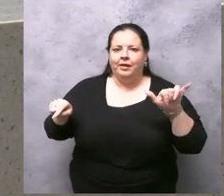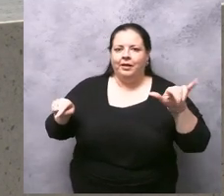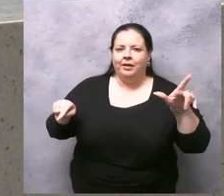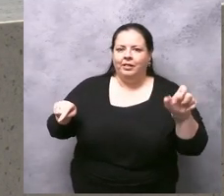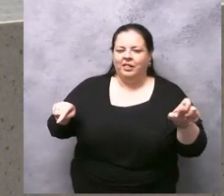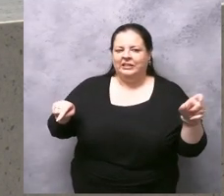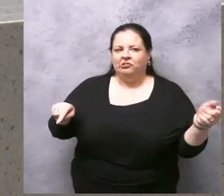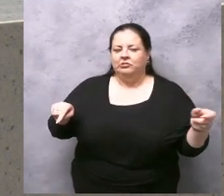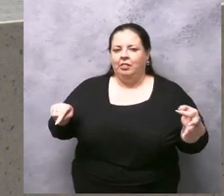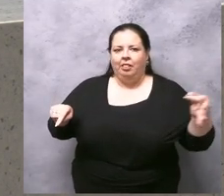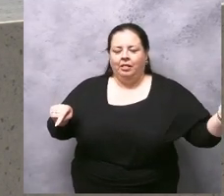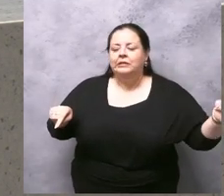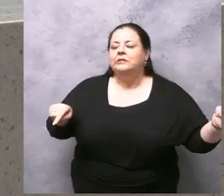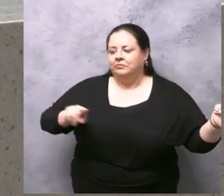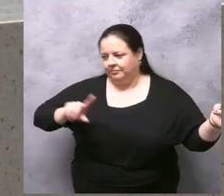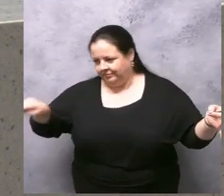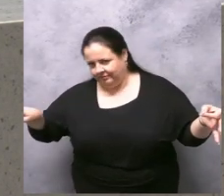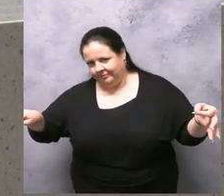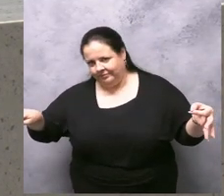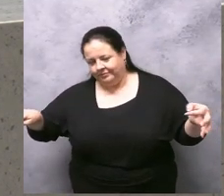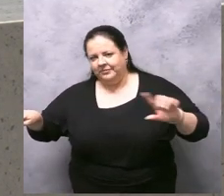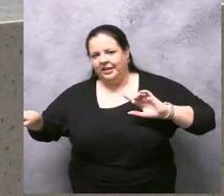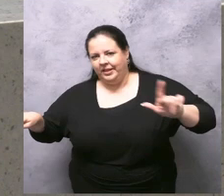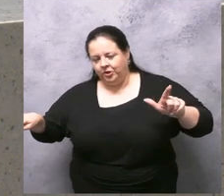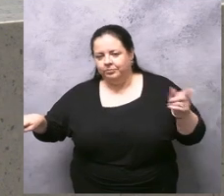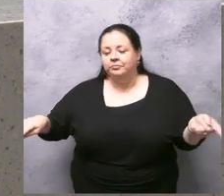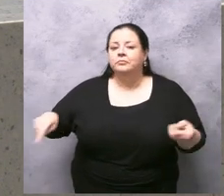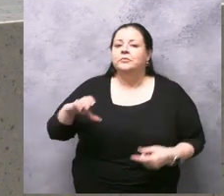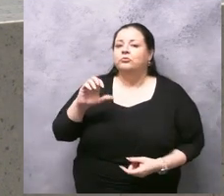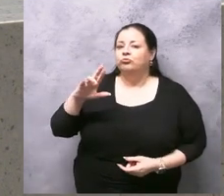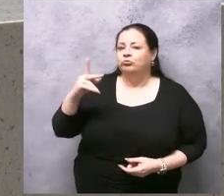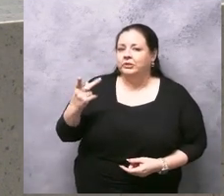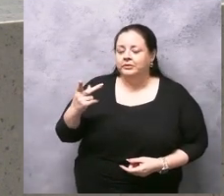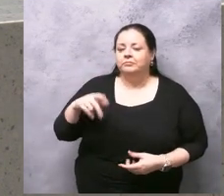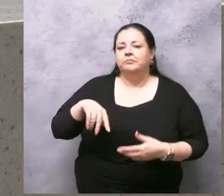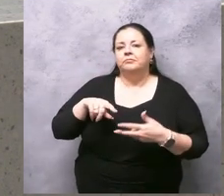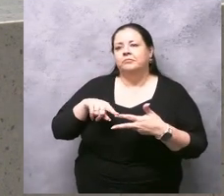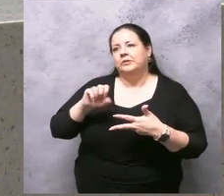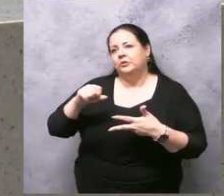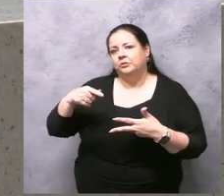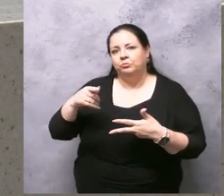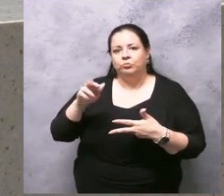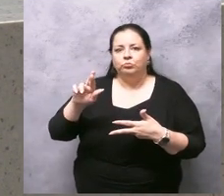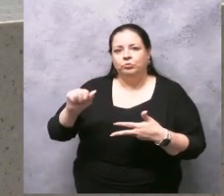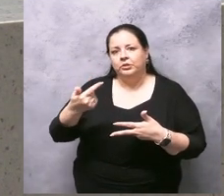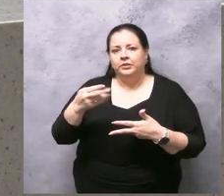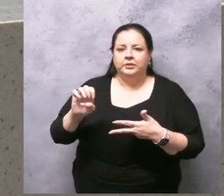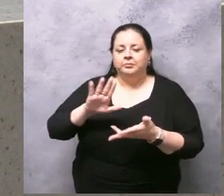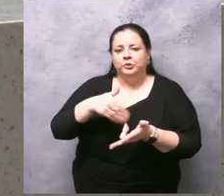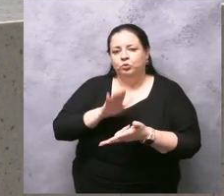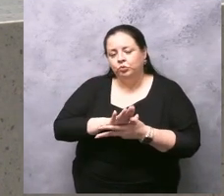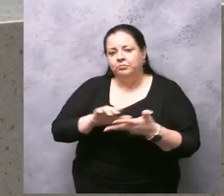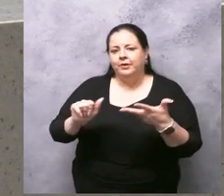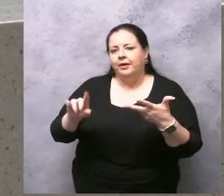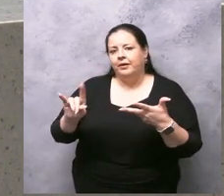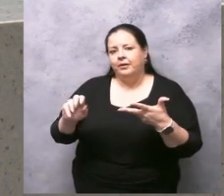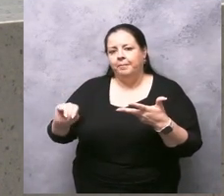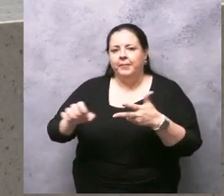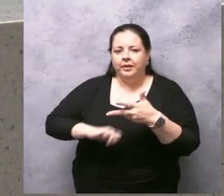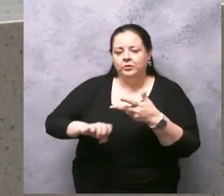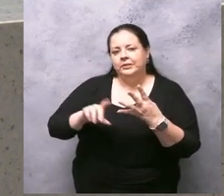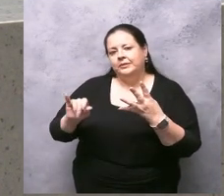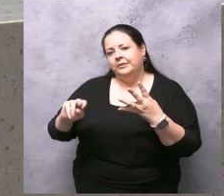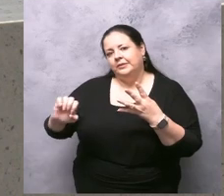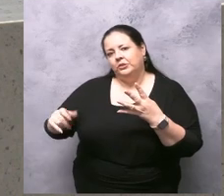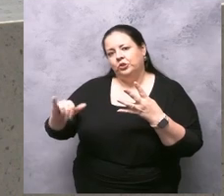reschedule. I will be visiting Cy Creek High School, Sprague Middle School, Adam Elementary School, Danish